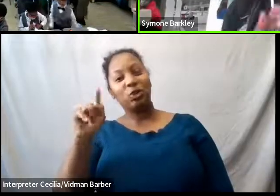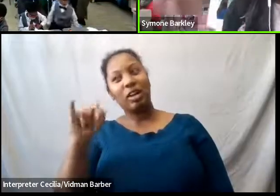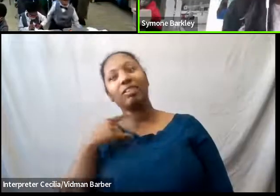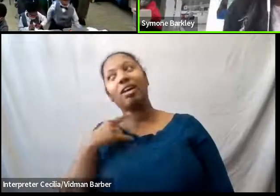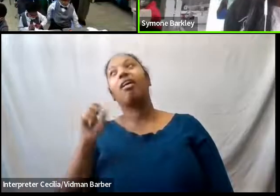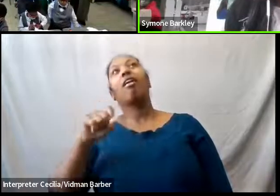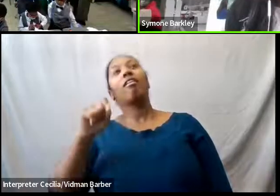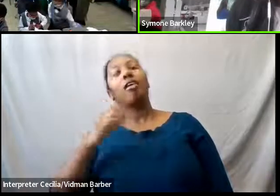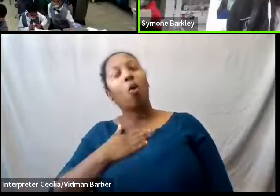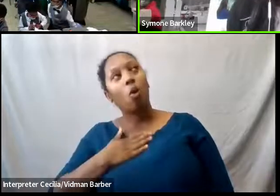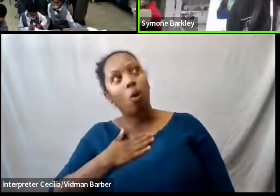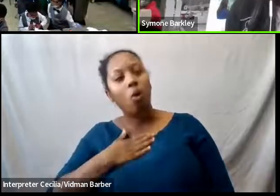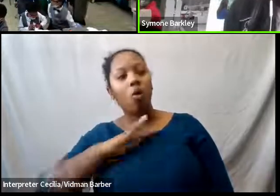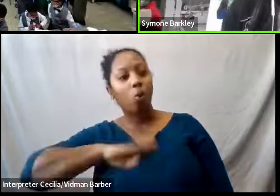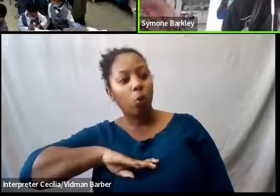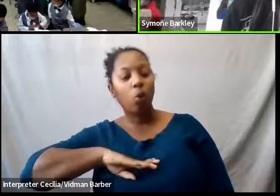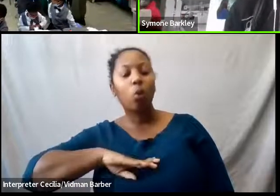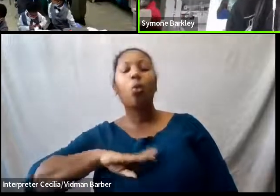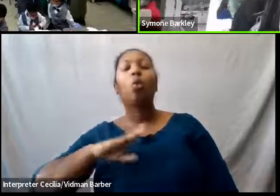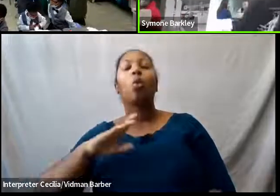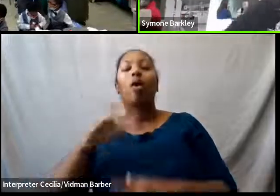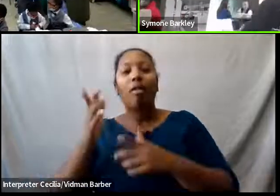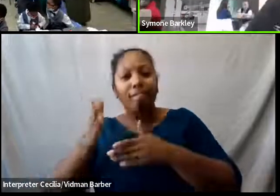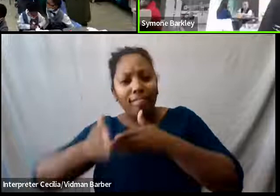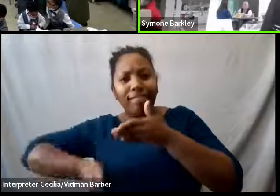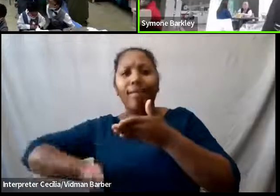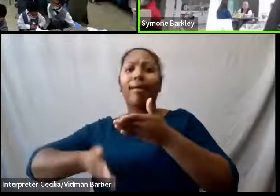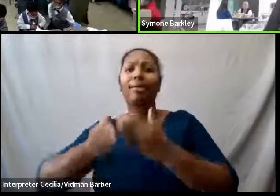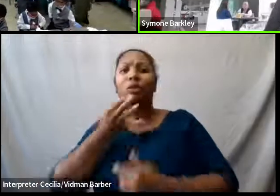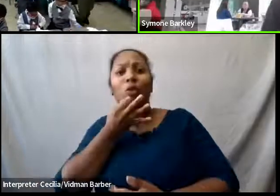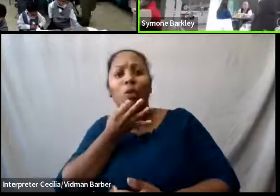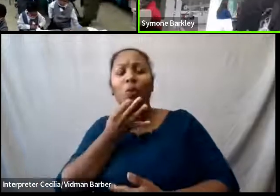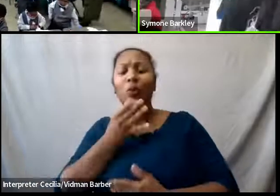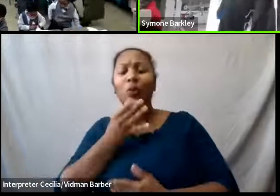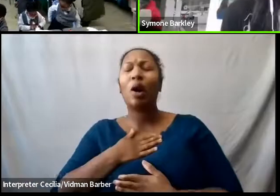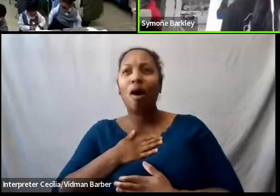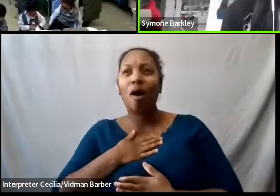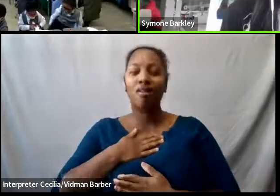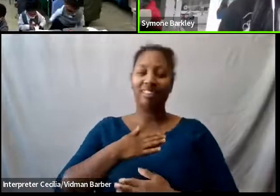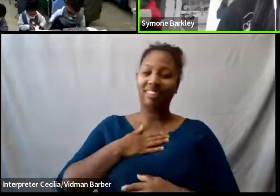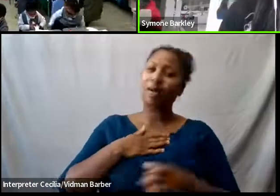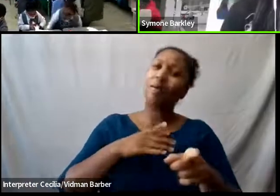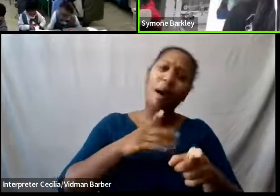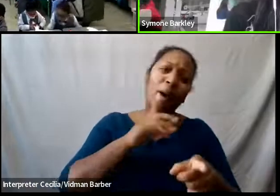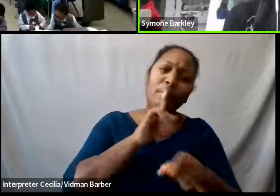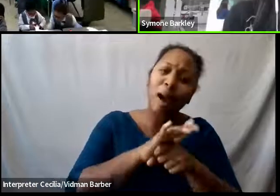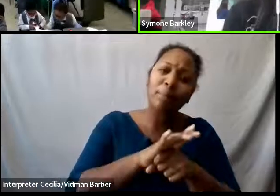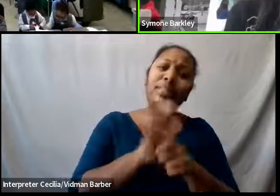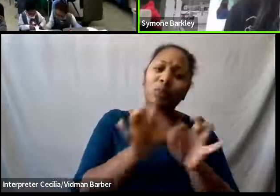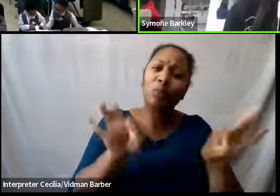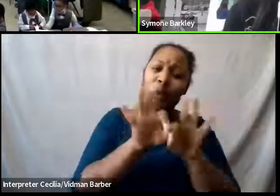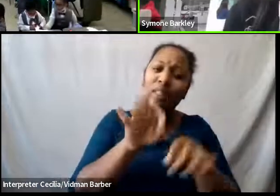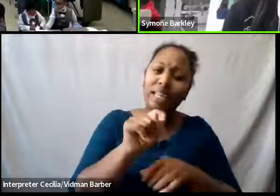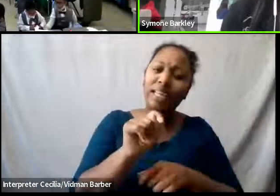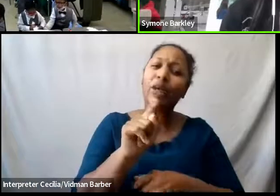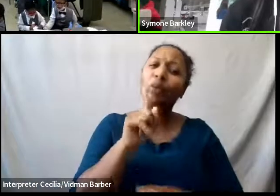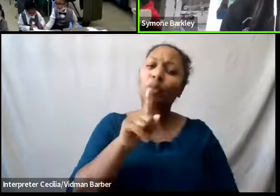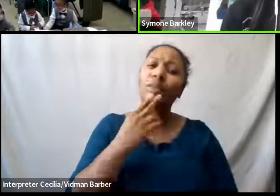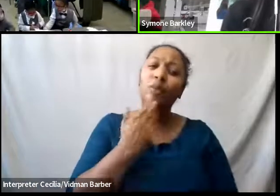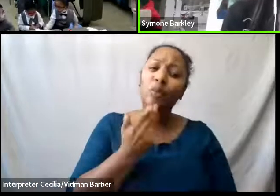know. But the bags are so cute after, girl. I'm trying to tell you. I love it. It's worth it. It's worth